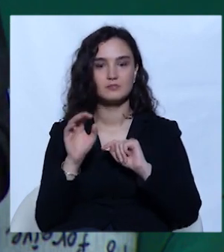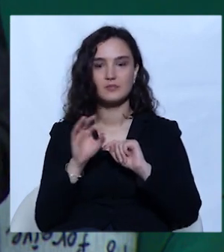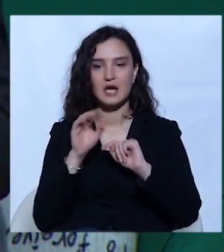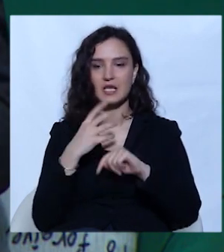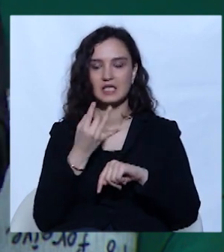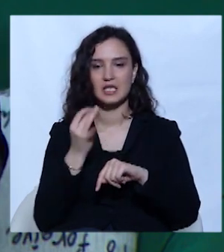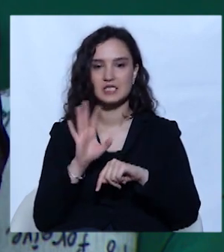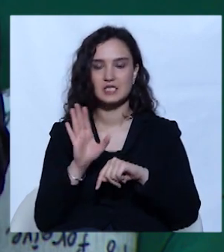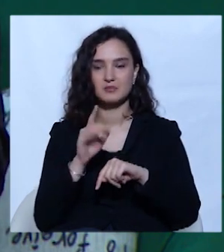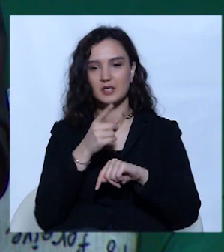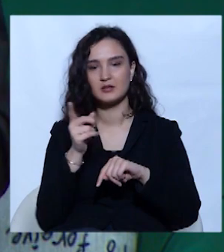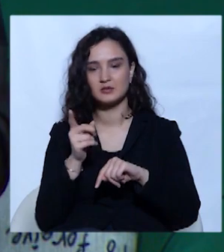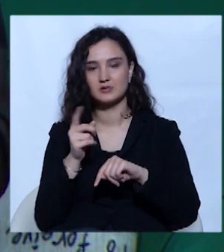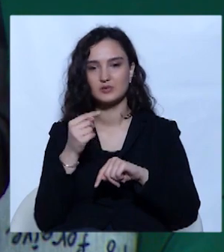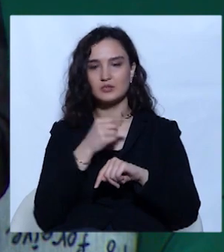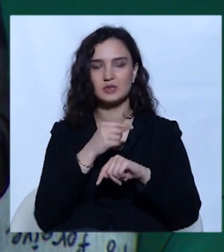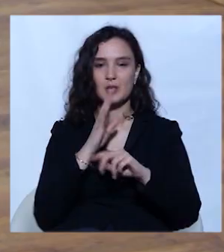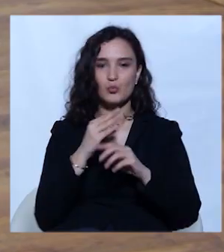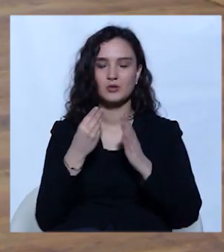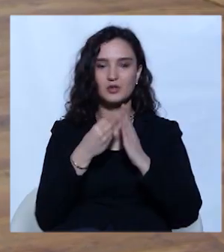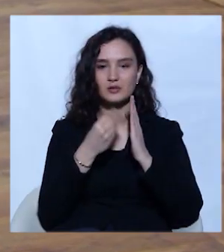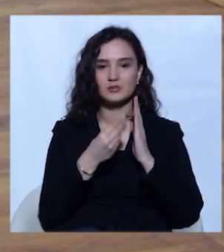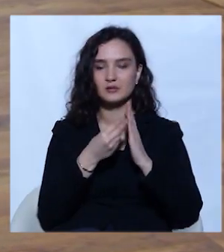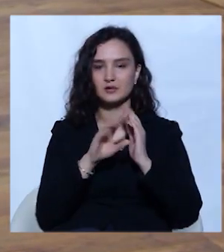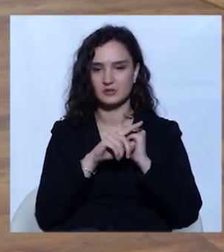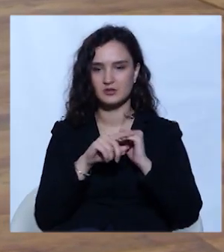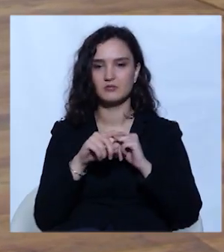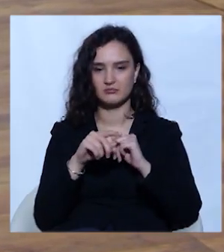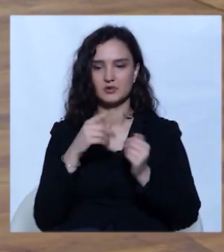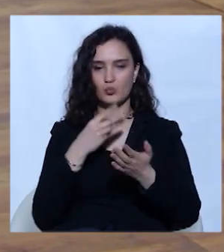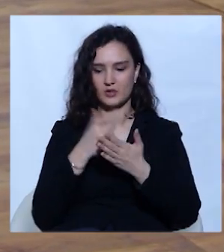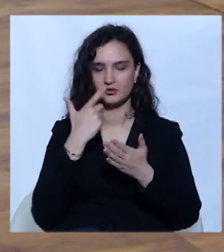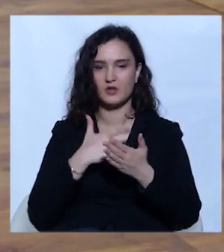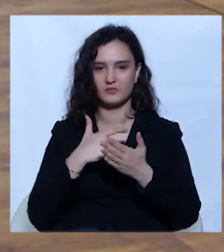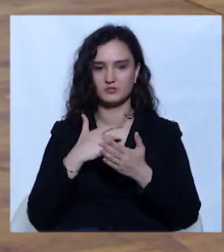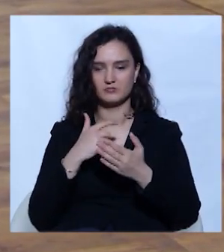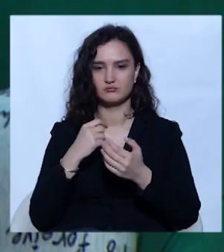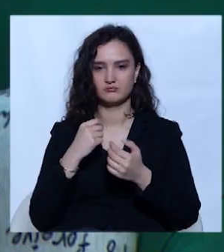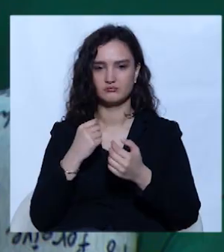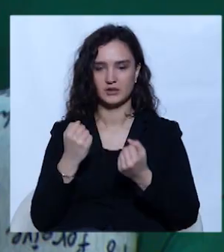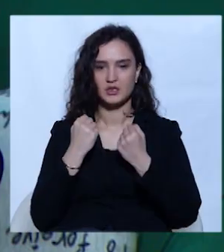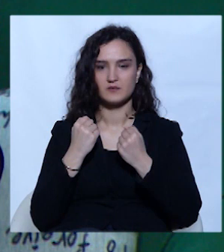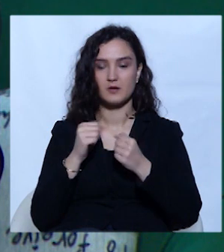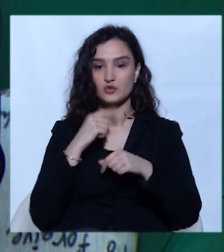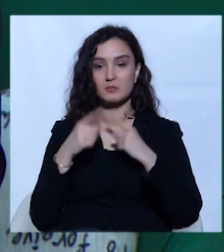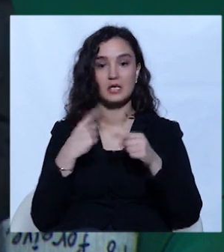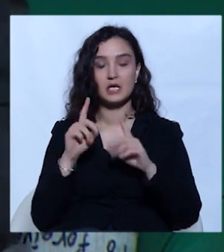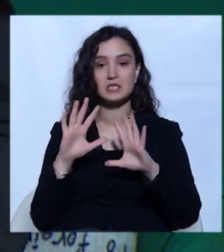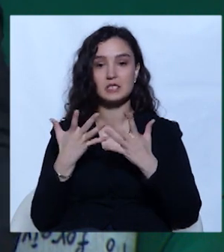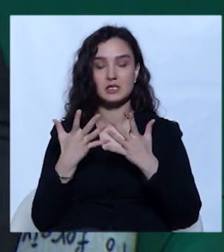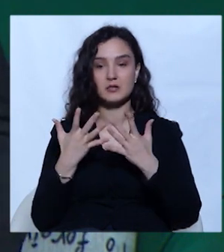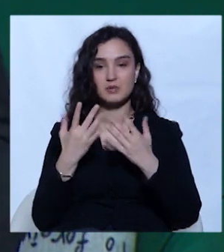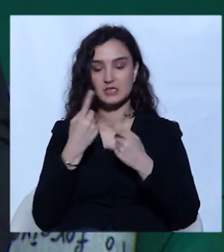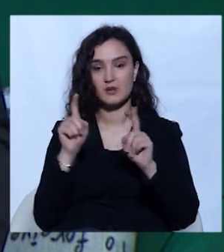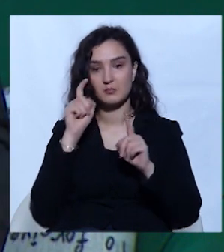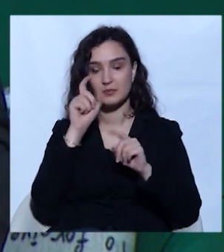care if they're going to hurt him. He stands up for himself. And what happens next is other